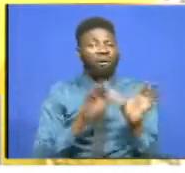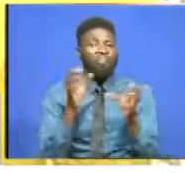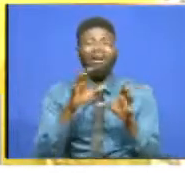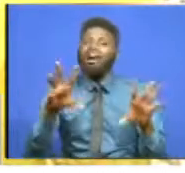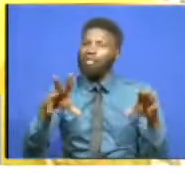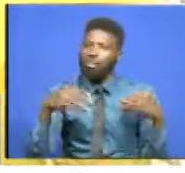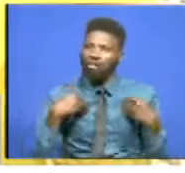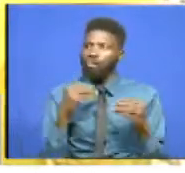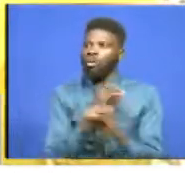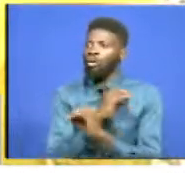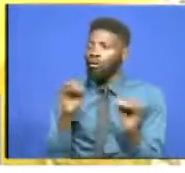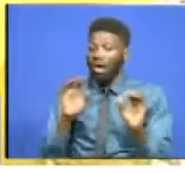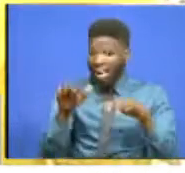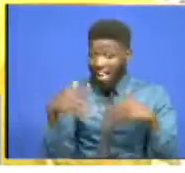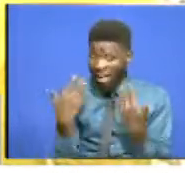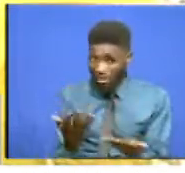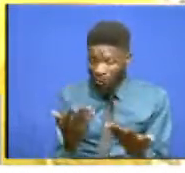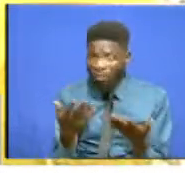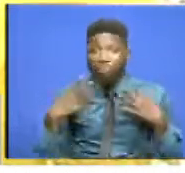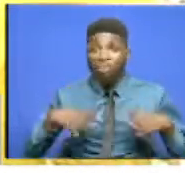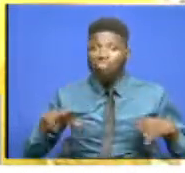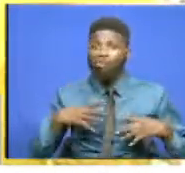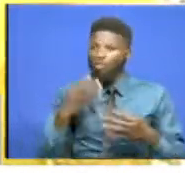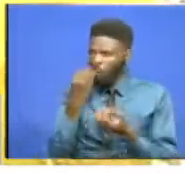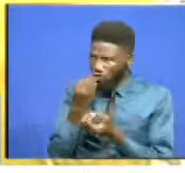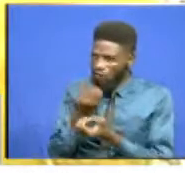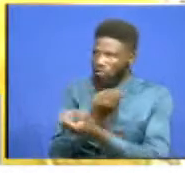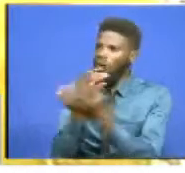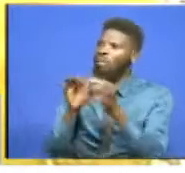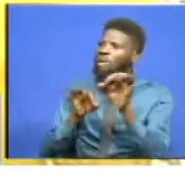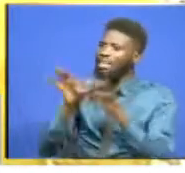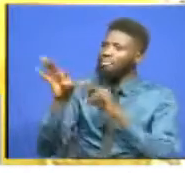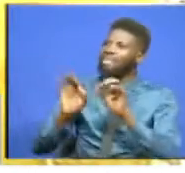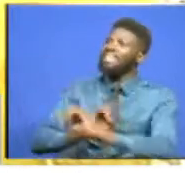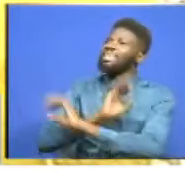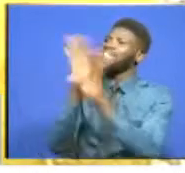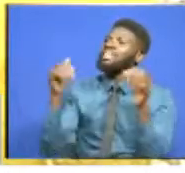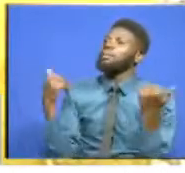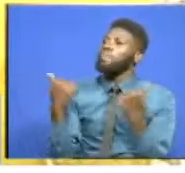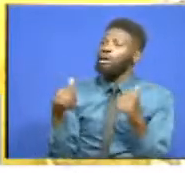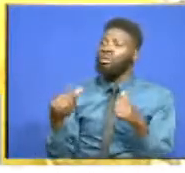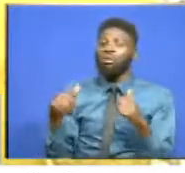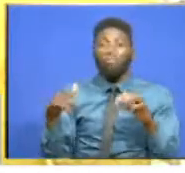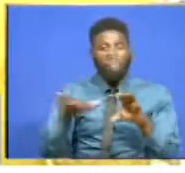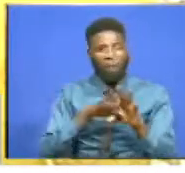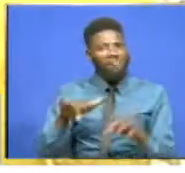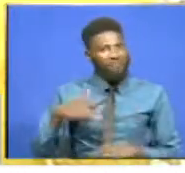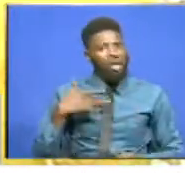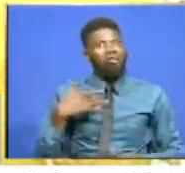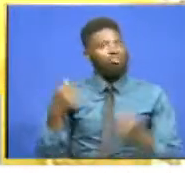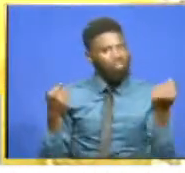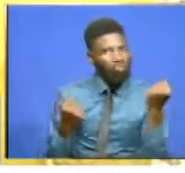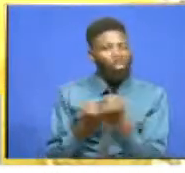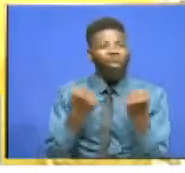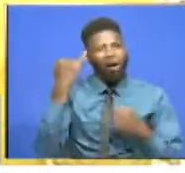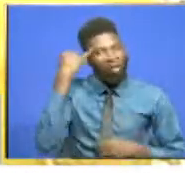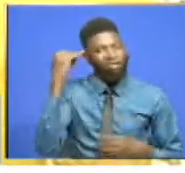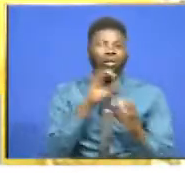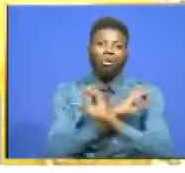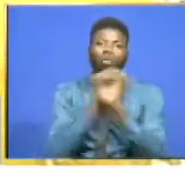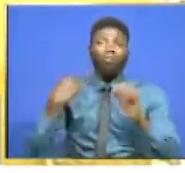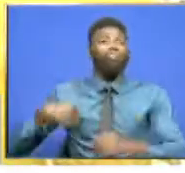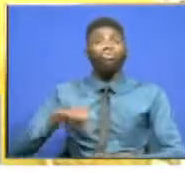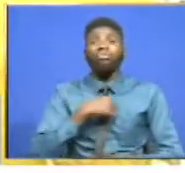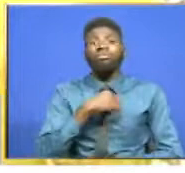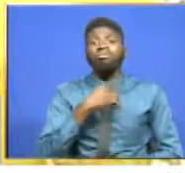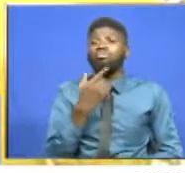in the sense that they have not been fully sold to the people, the members, and the members have not, you know, identified with this idea. So we were finding ourselves surprised